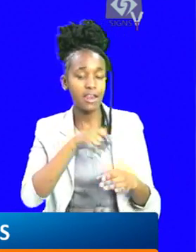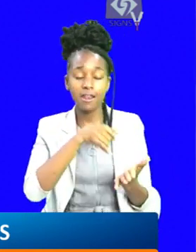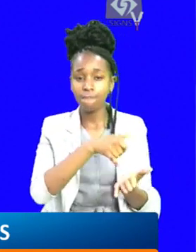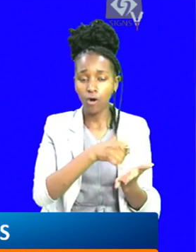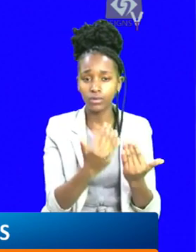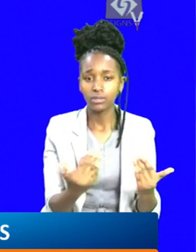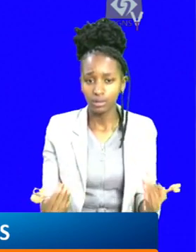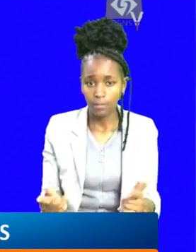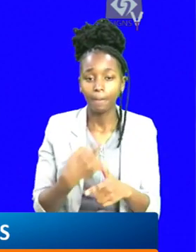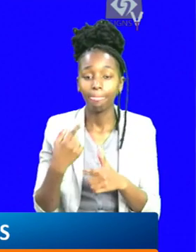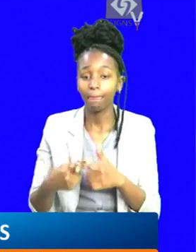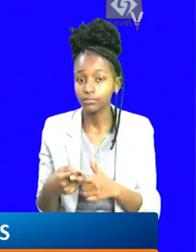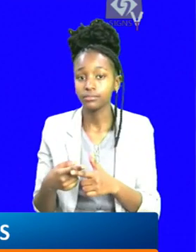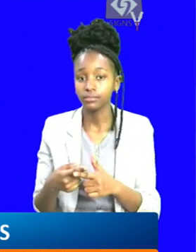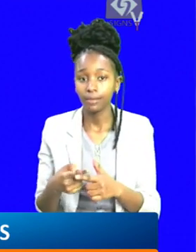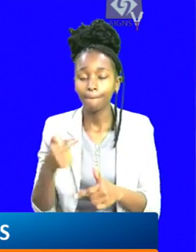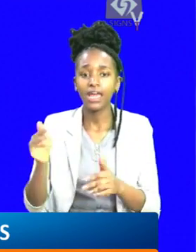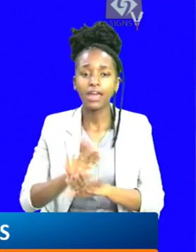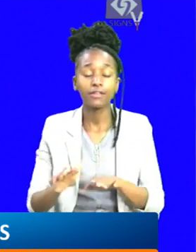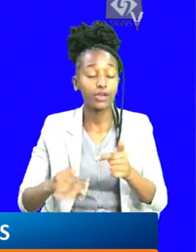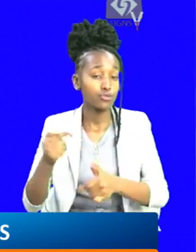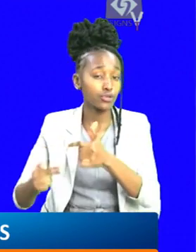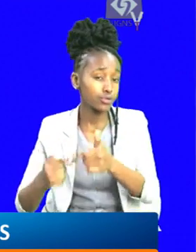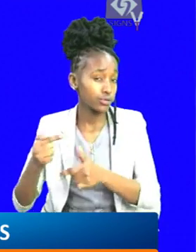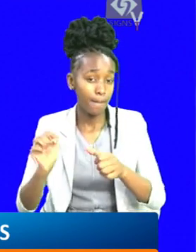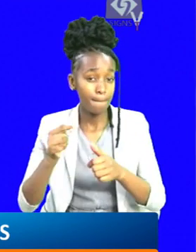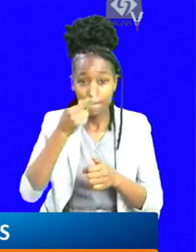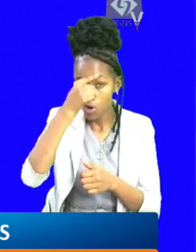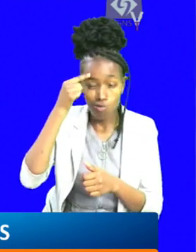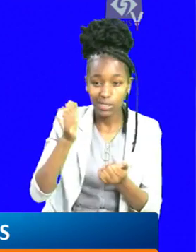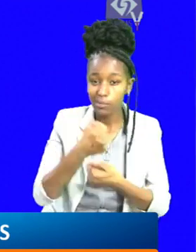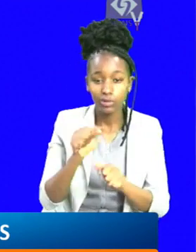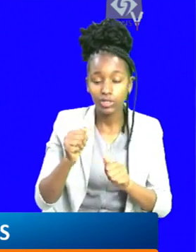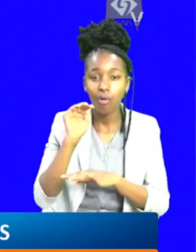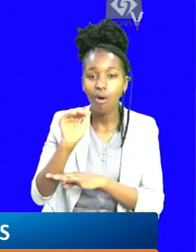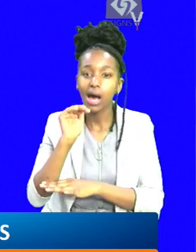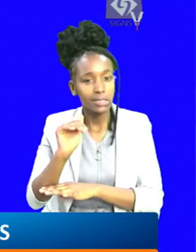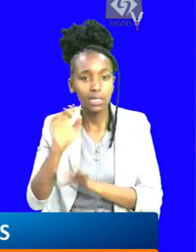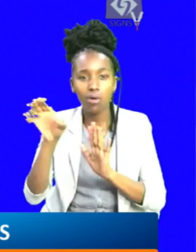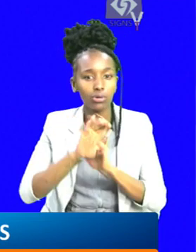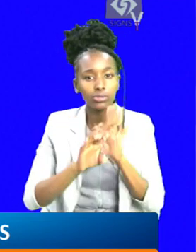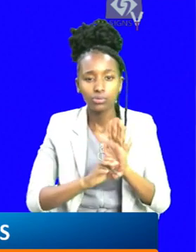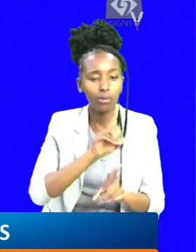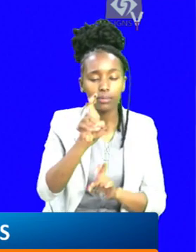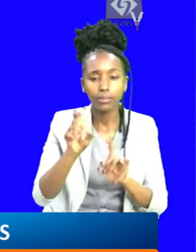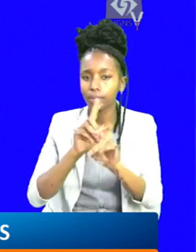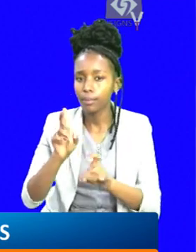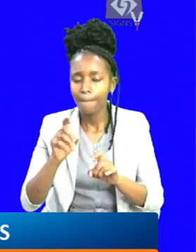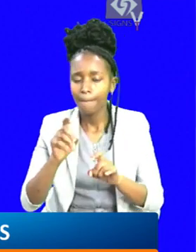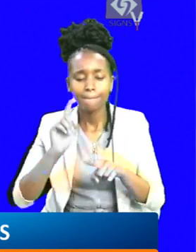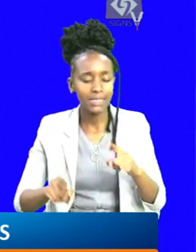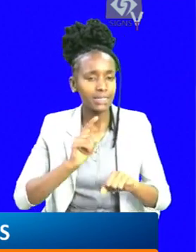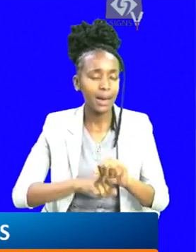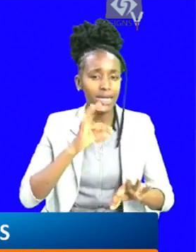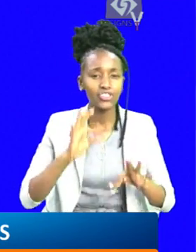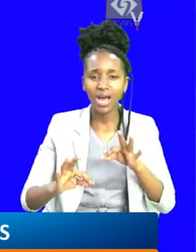see the basis why, in the first instance, where a fellow who was indoctrinating children entered